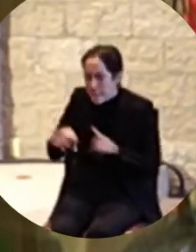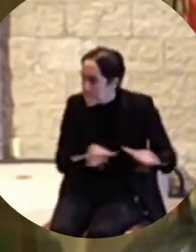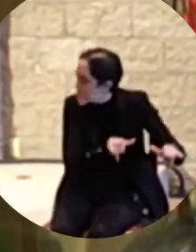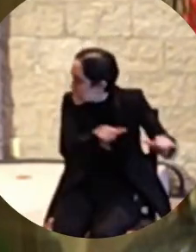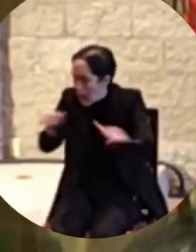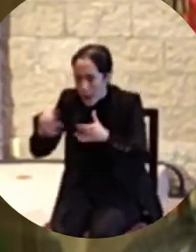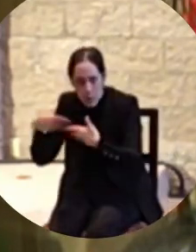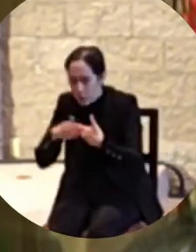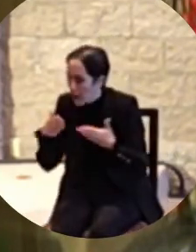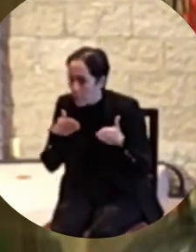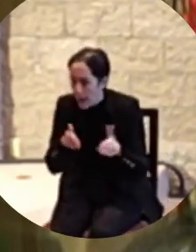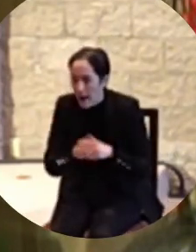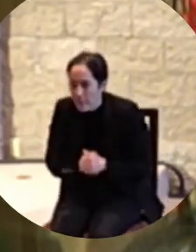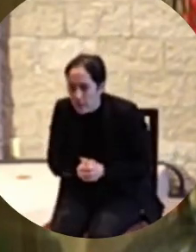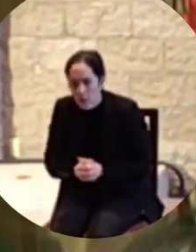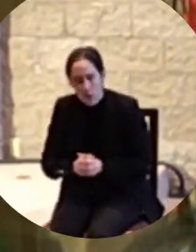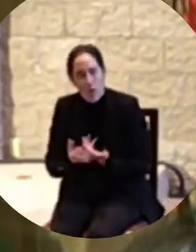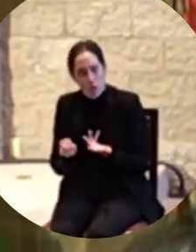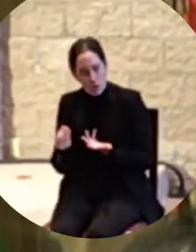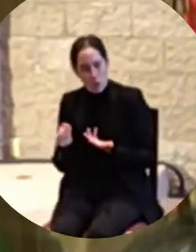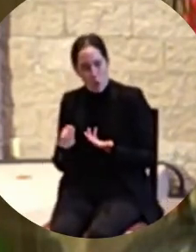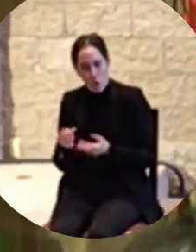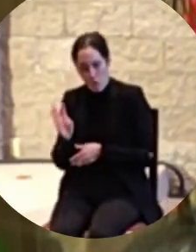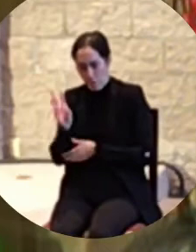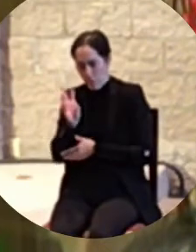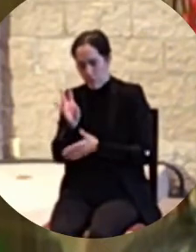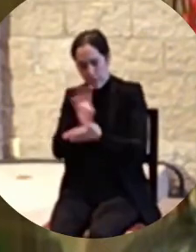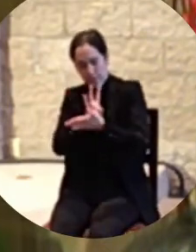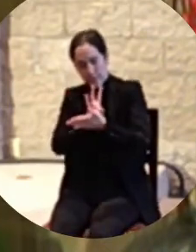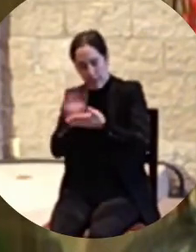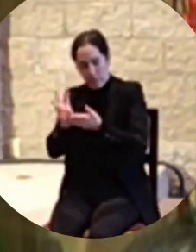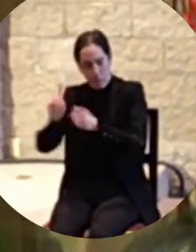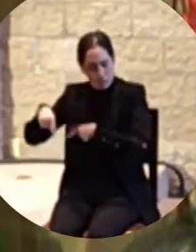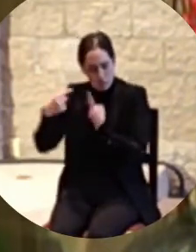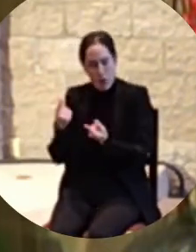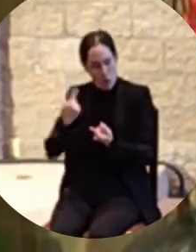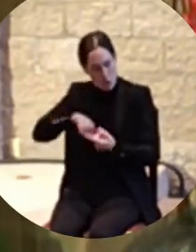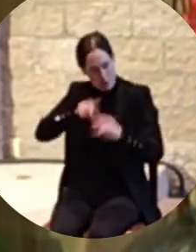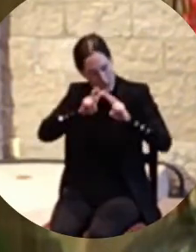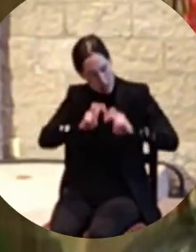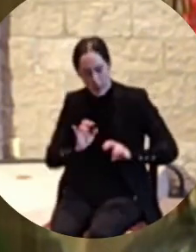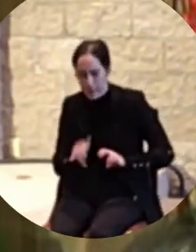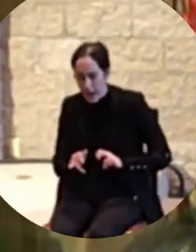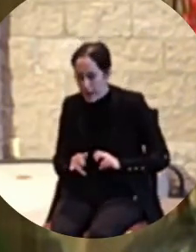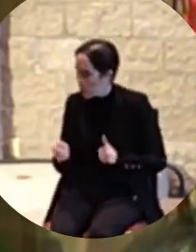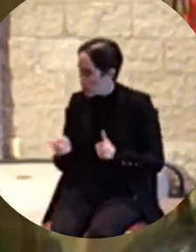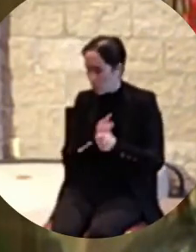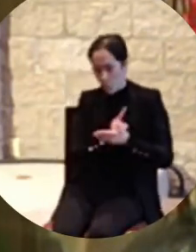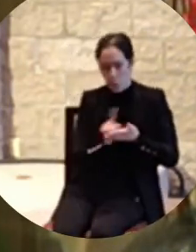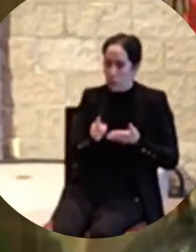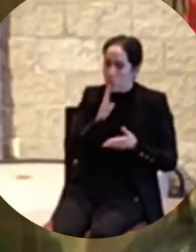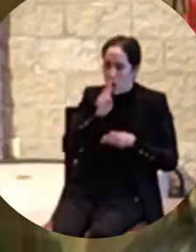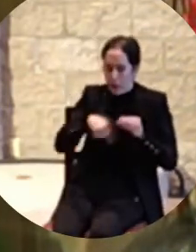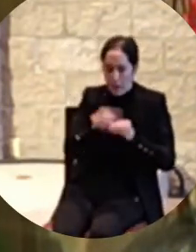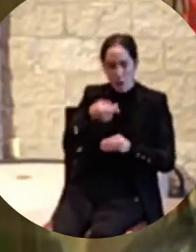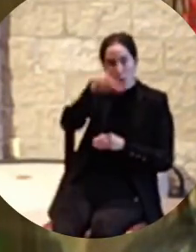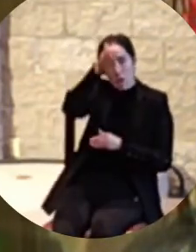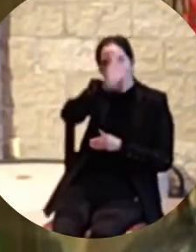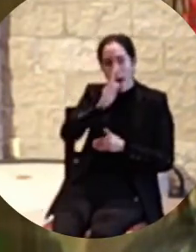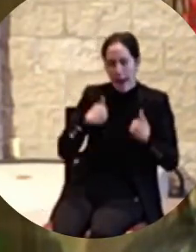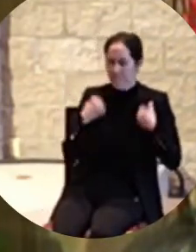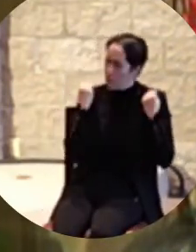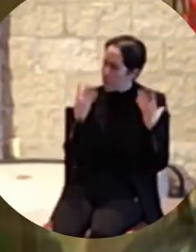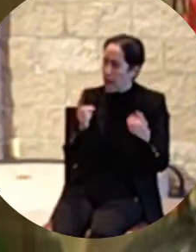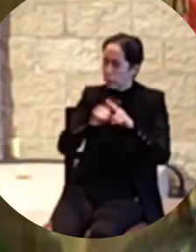few weeks. That first week, we said God is called by many names. There's one presence, one power. It is one. And we